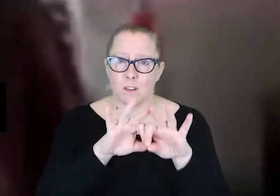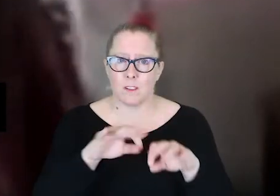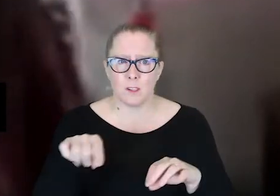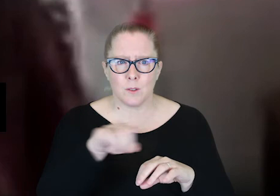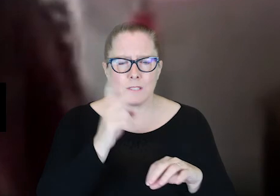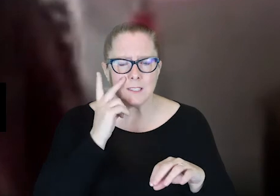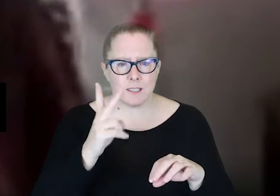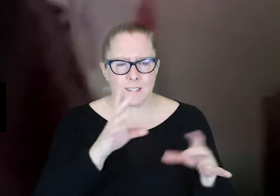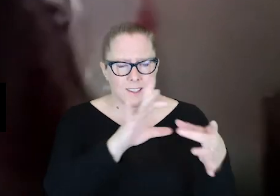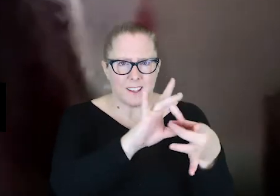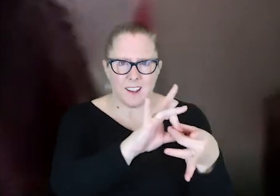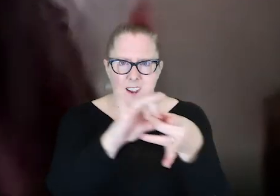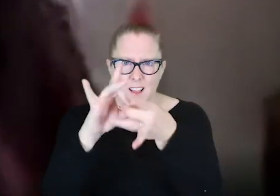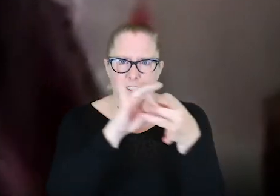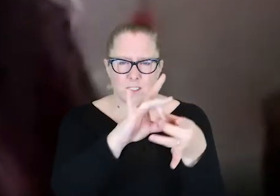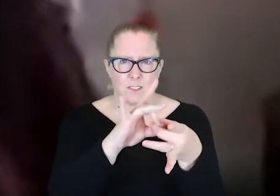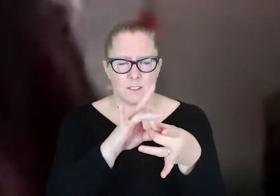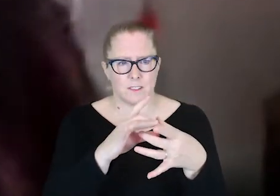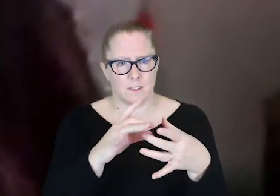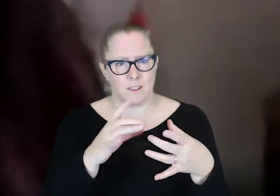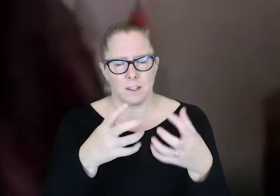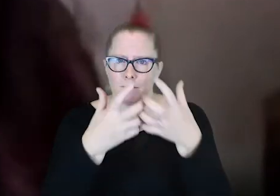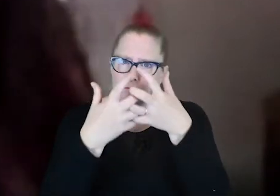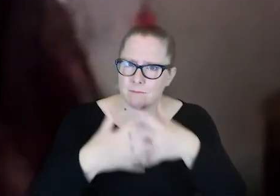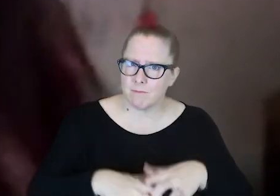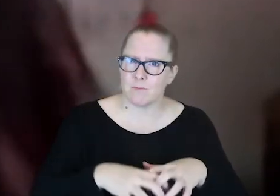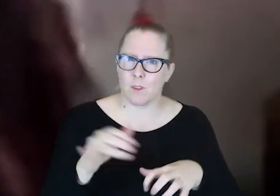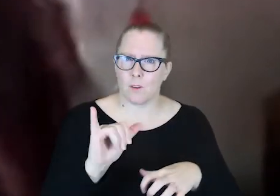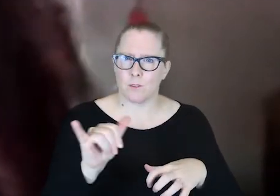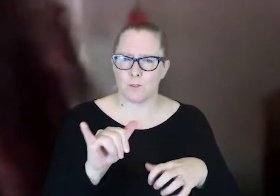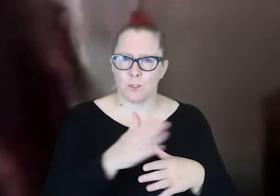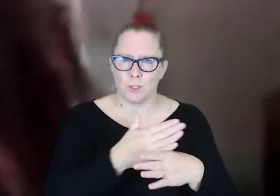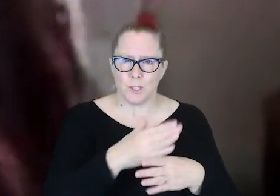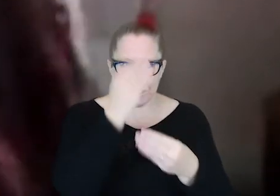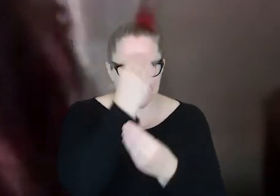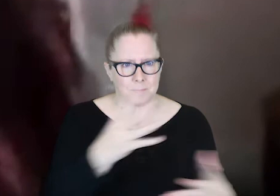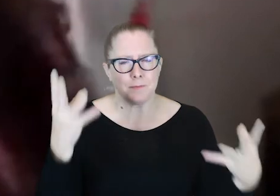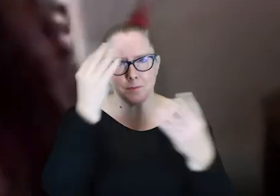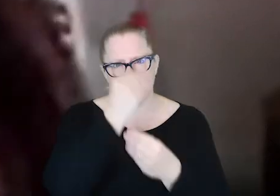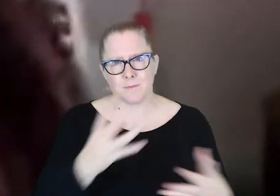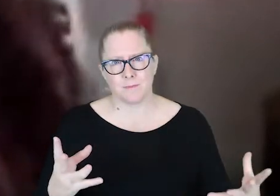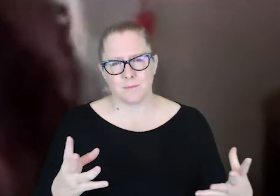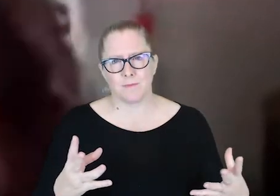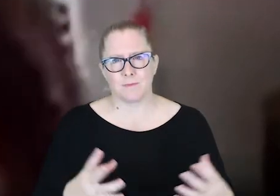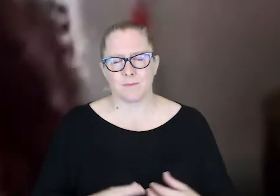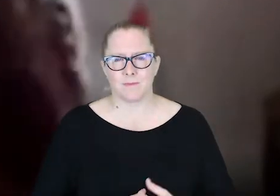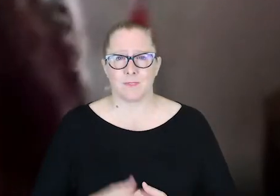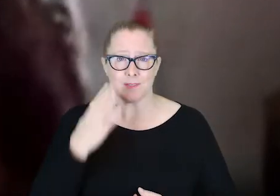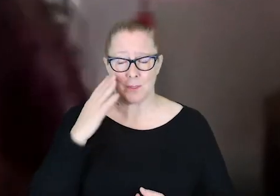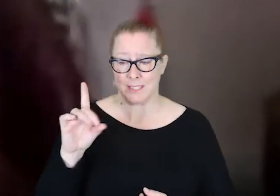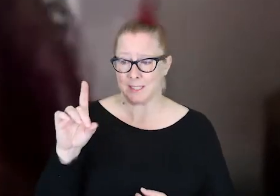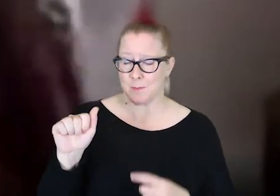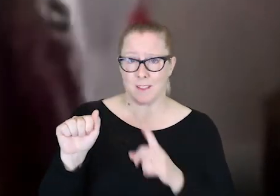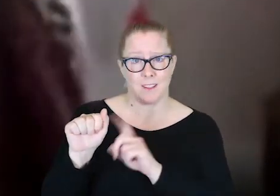things in our lives too. So this is really important, like how you see the connection, the